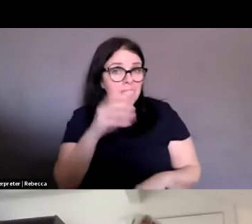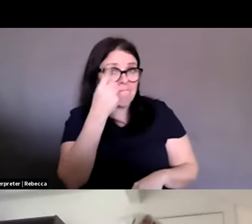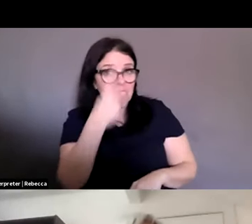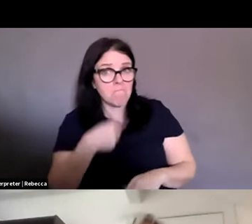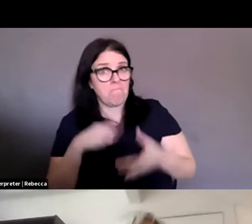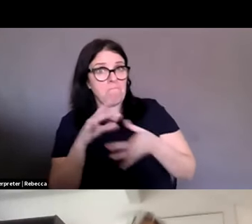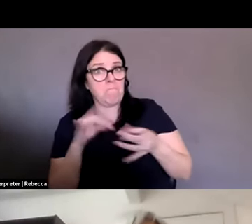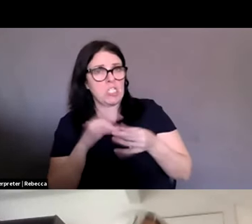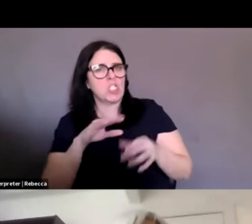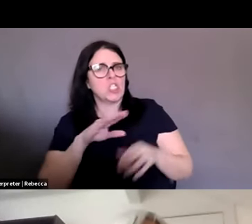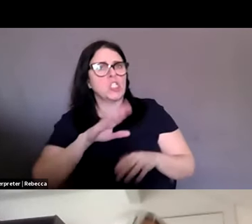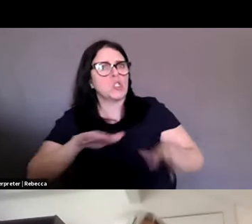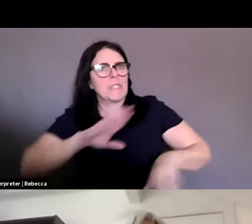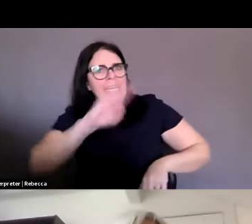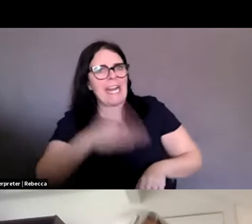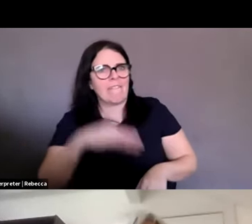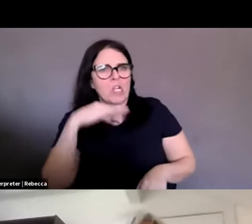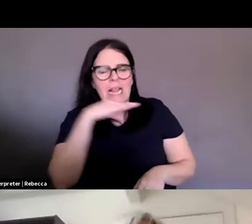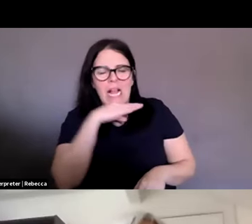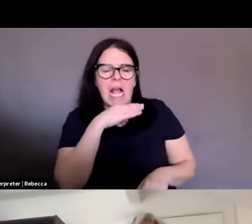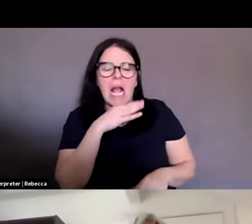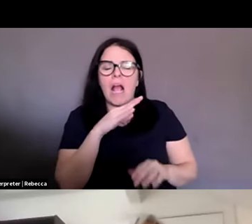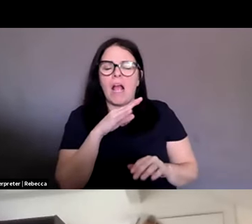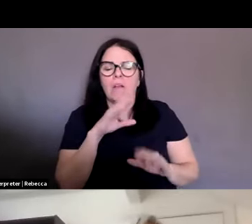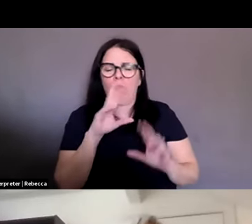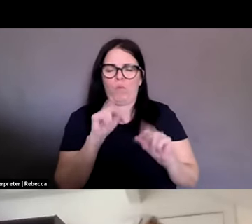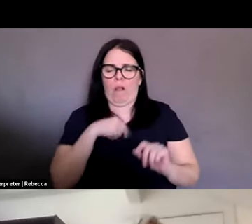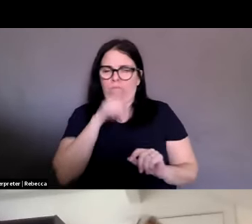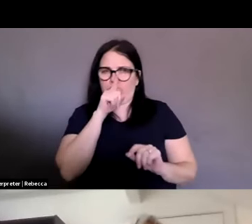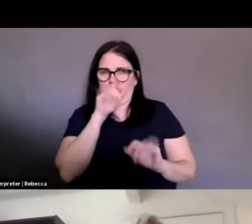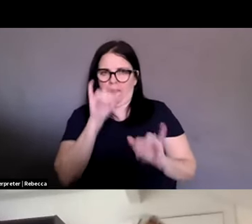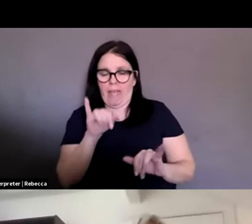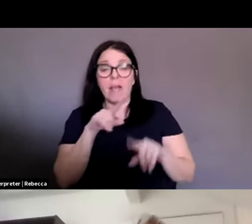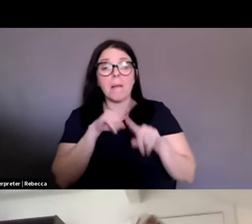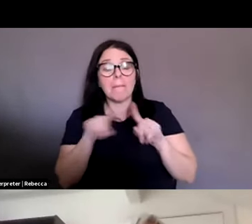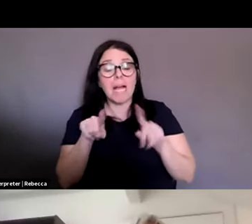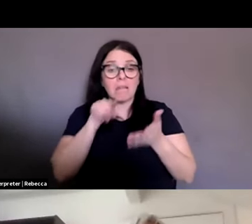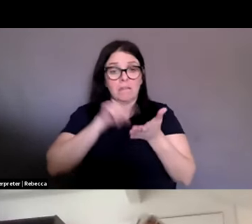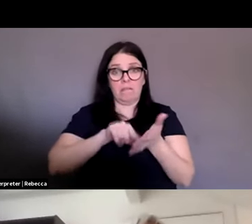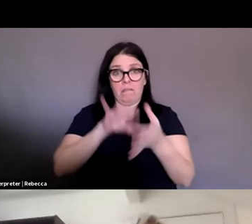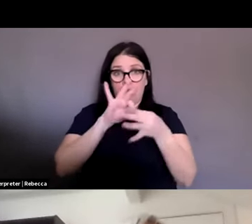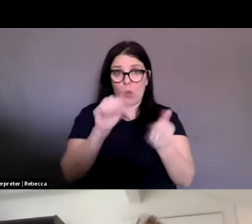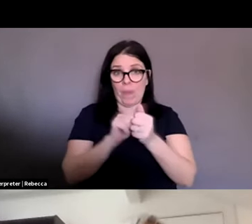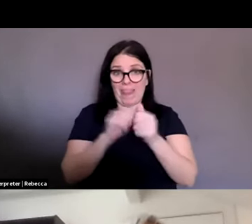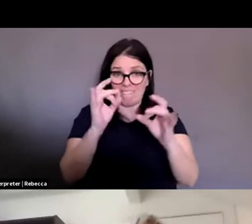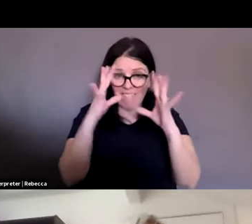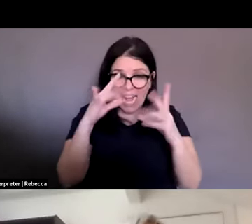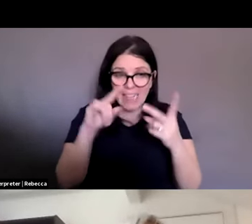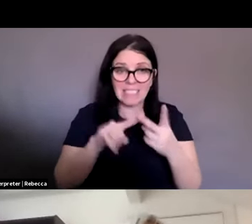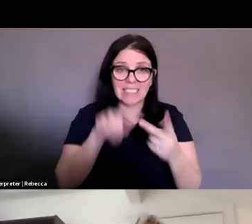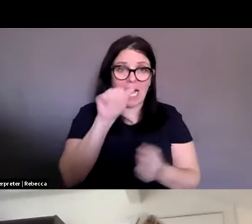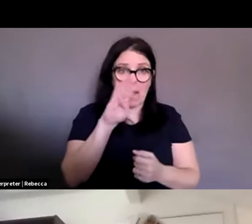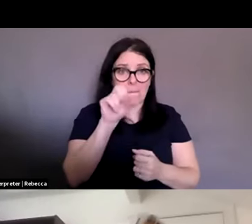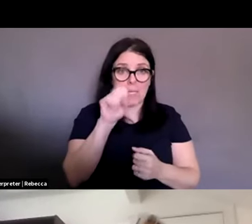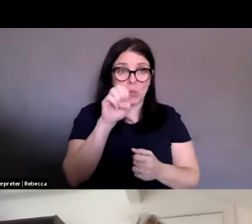at allegation of violence or abuse, actually research evidence shows us that there are really rare occurrences. And actually,